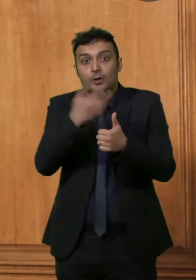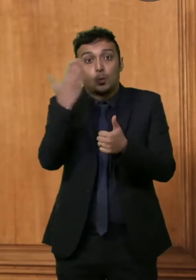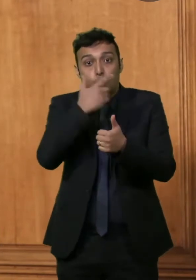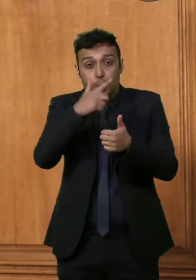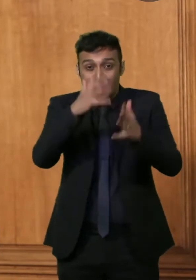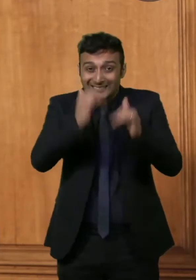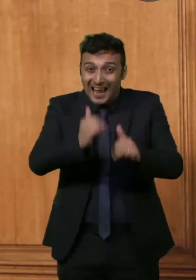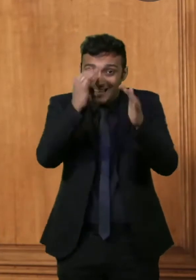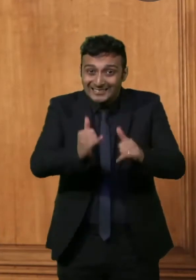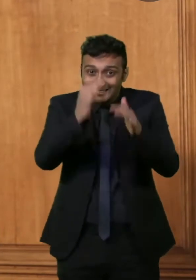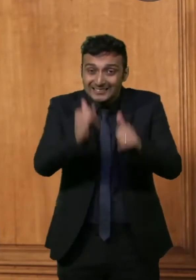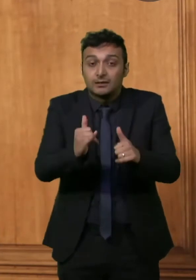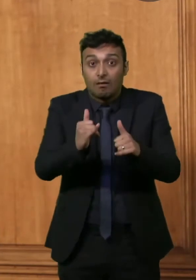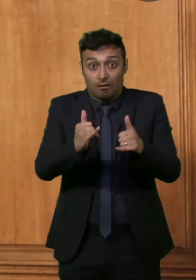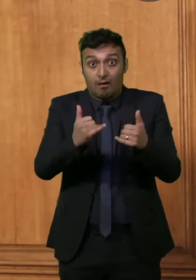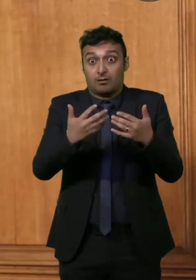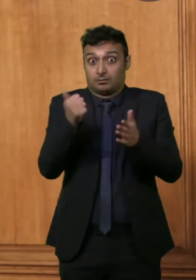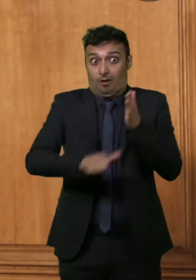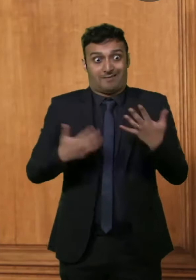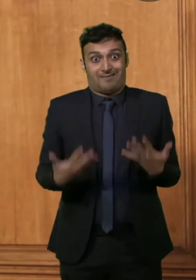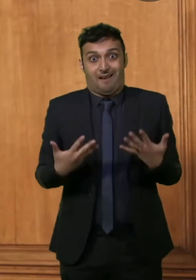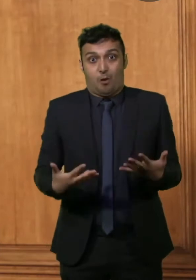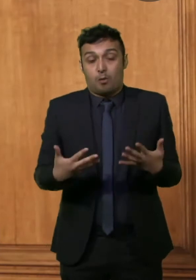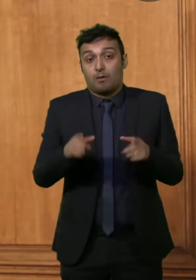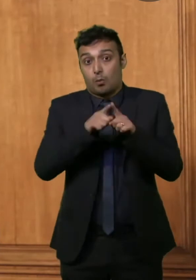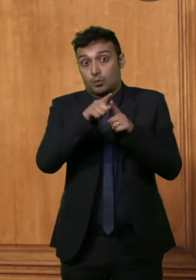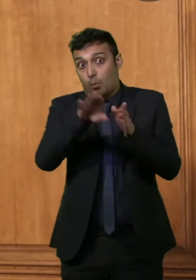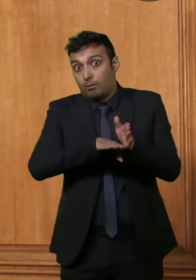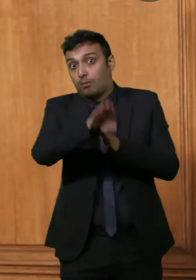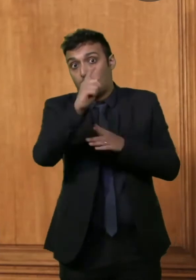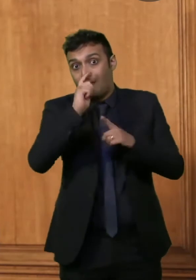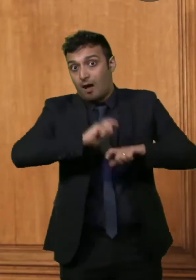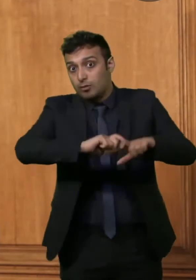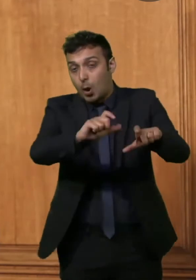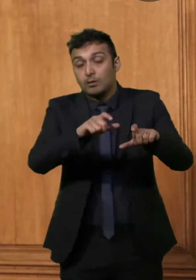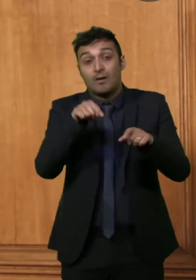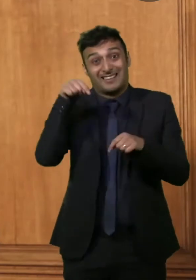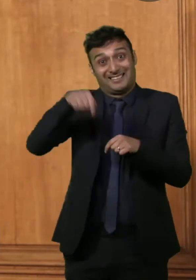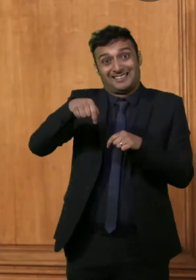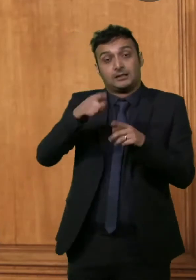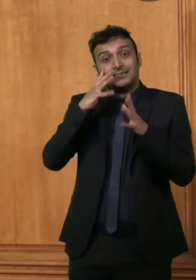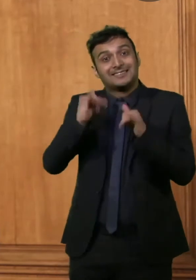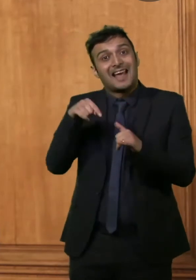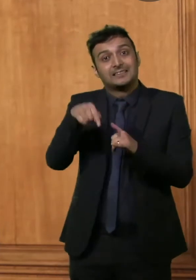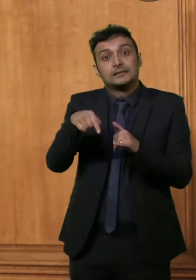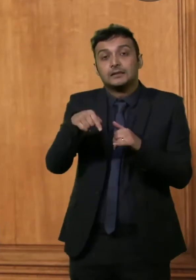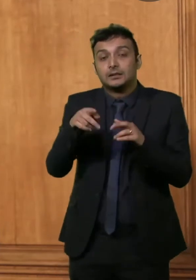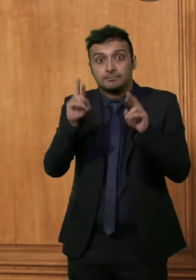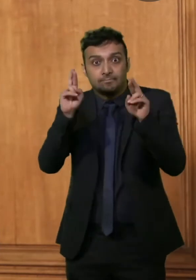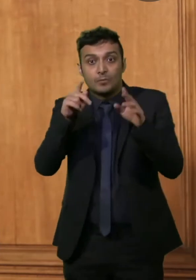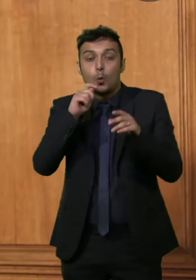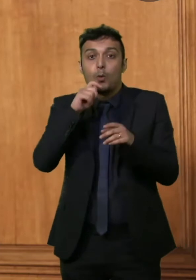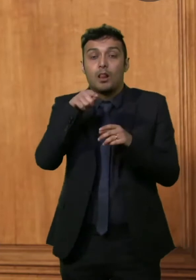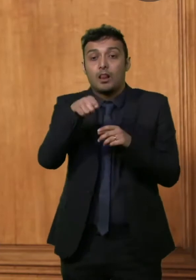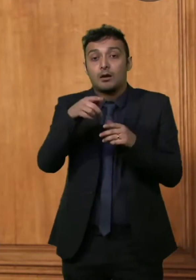some senior pupils going forward. What that's likely to do is diminish the number of community transmission cases